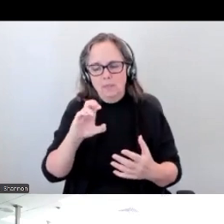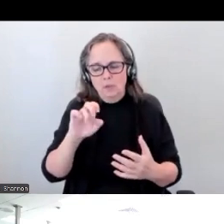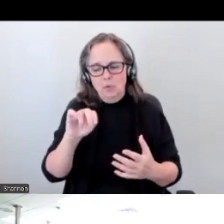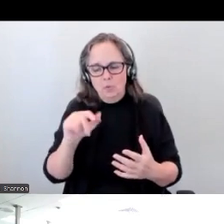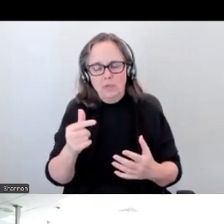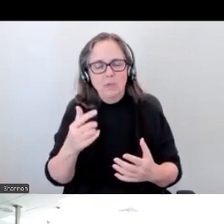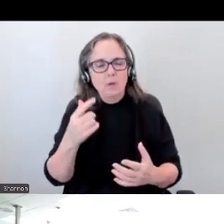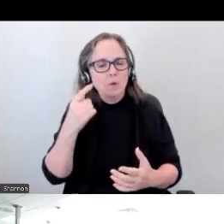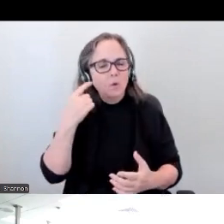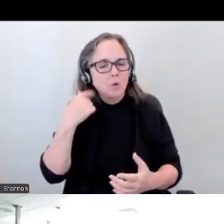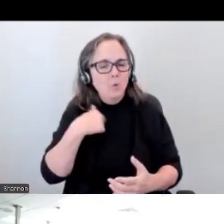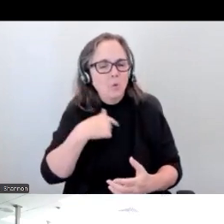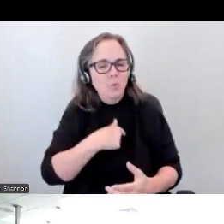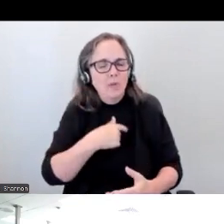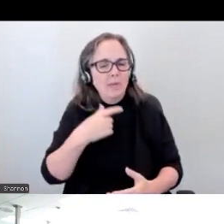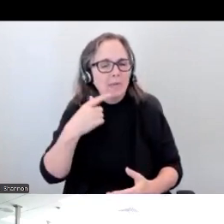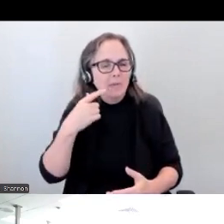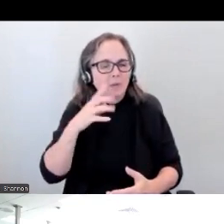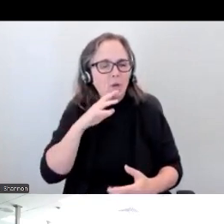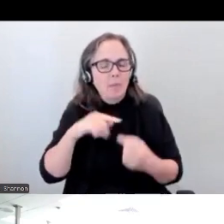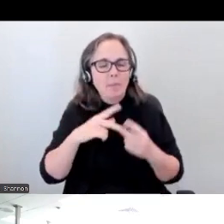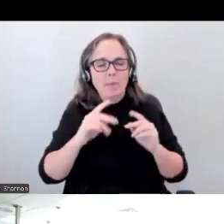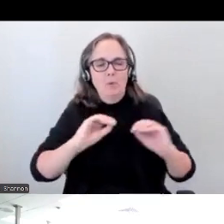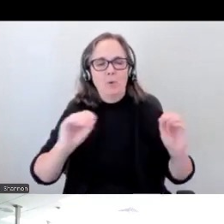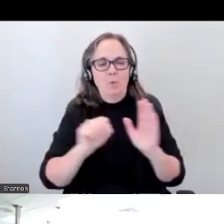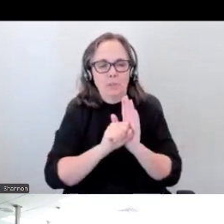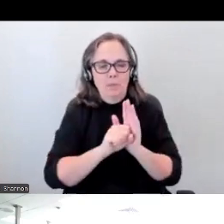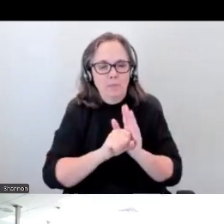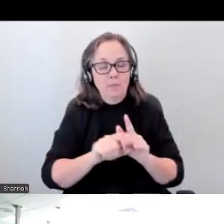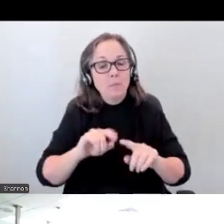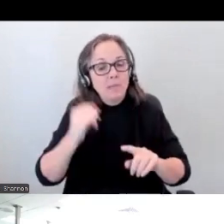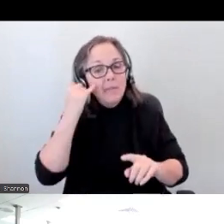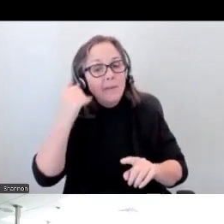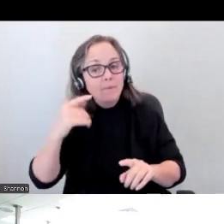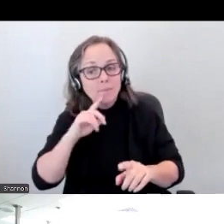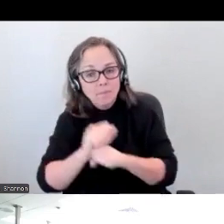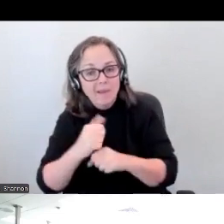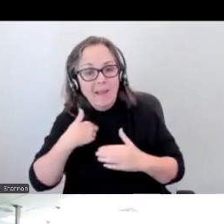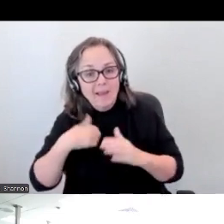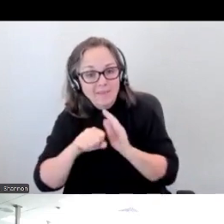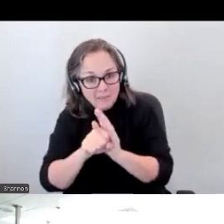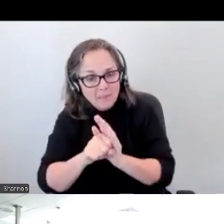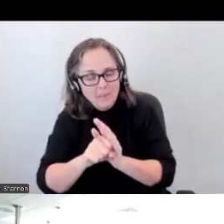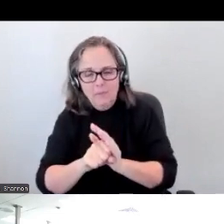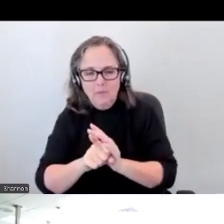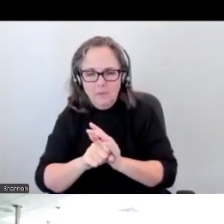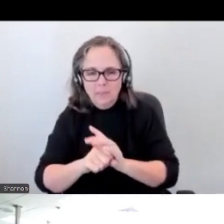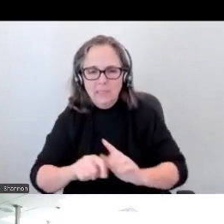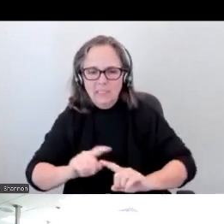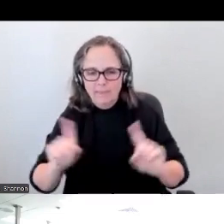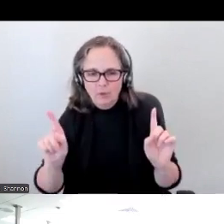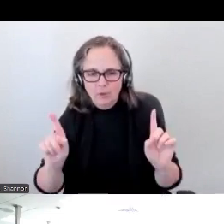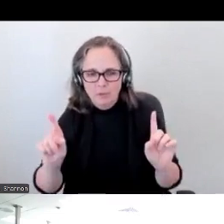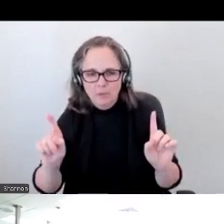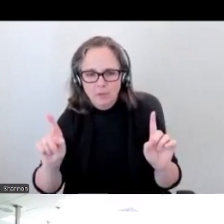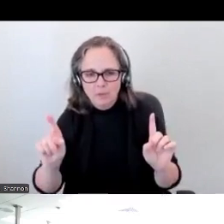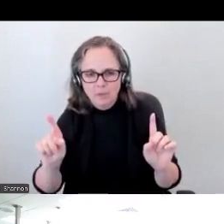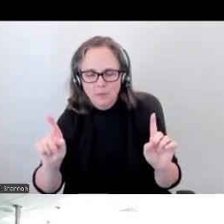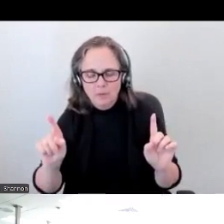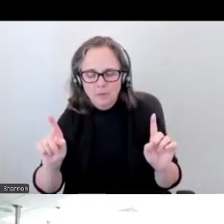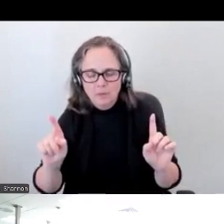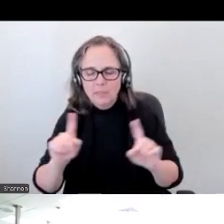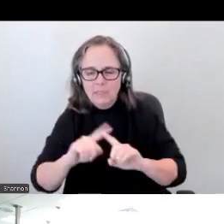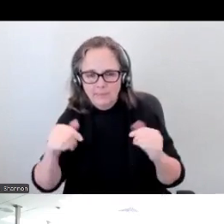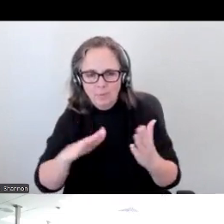of people without symptoms, right? If you have symptoms, that is a symptomatic scope. It's a very